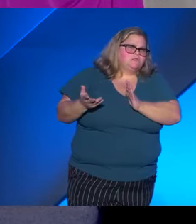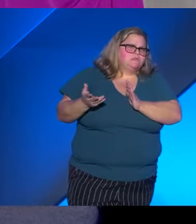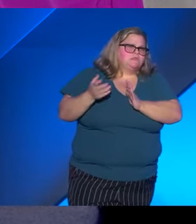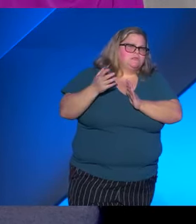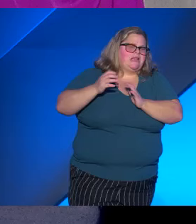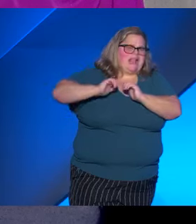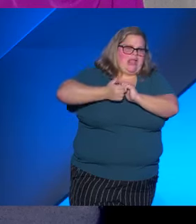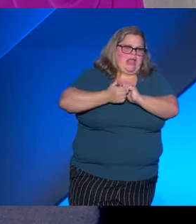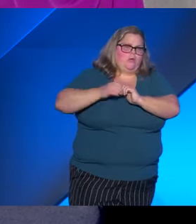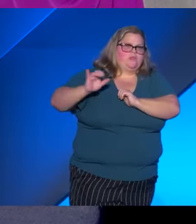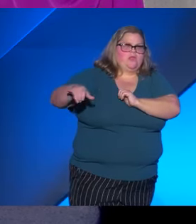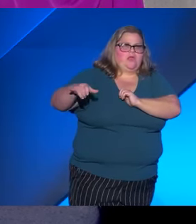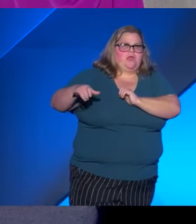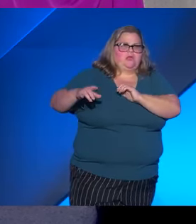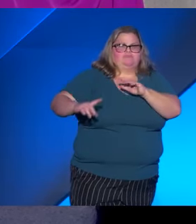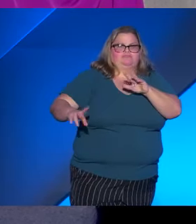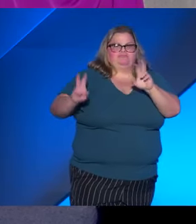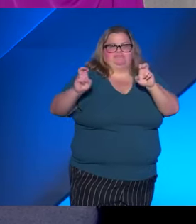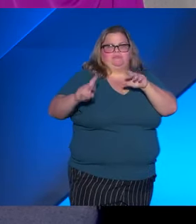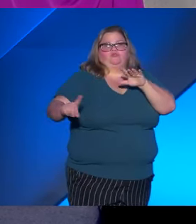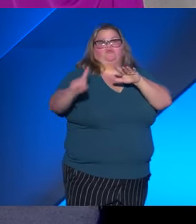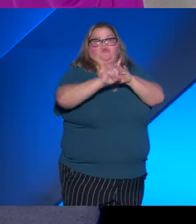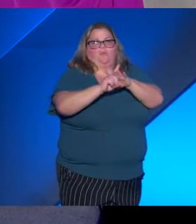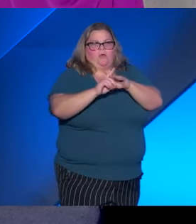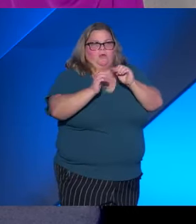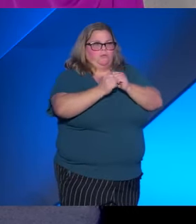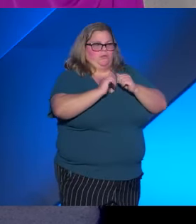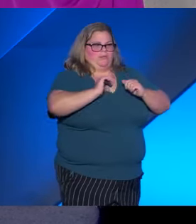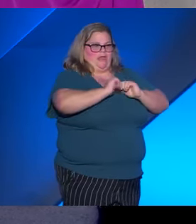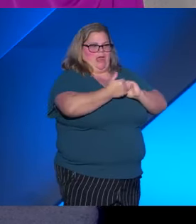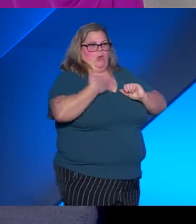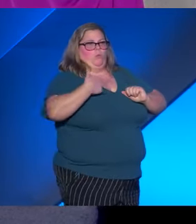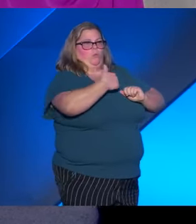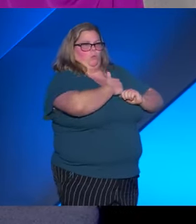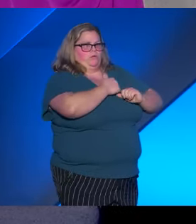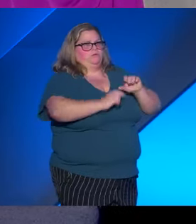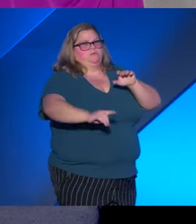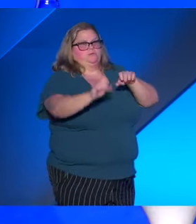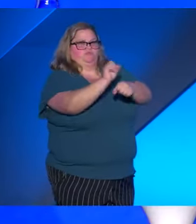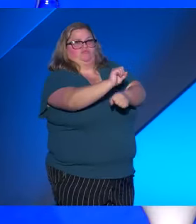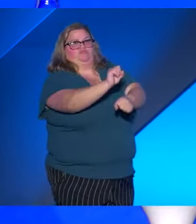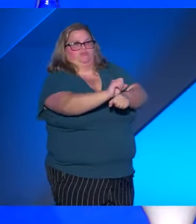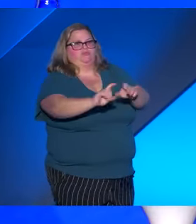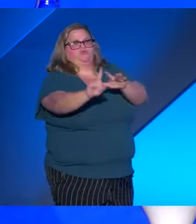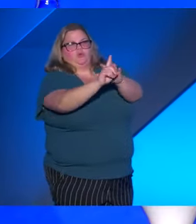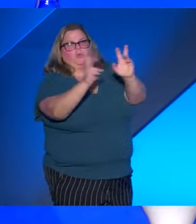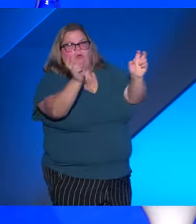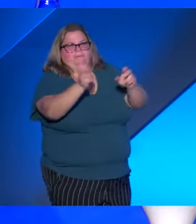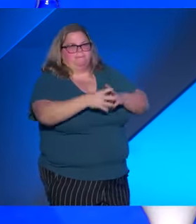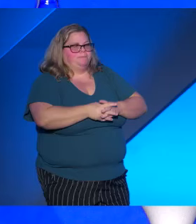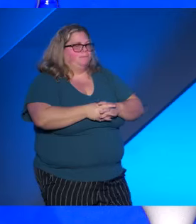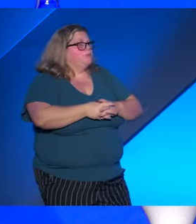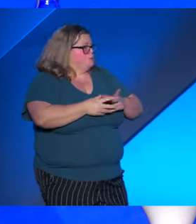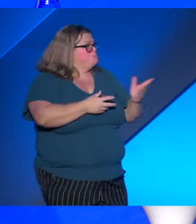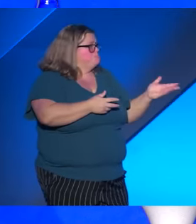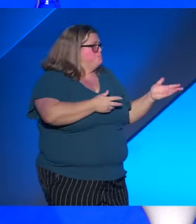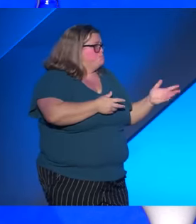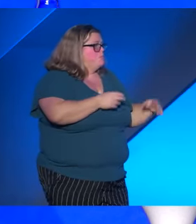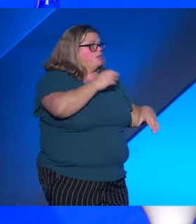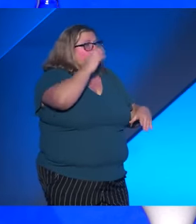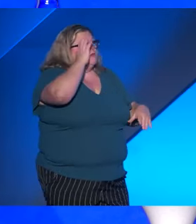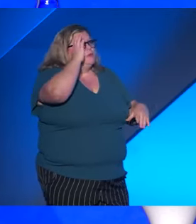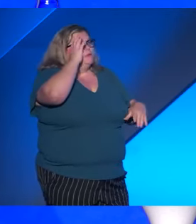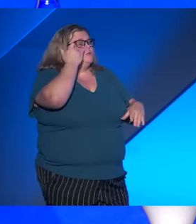how can it show up in how we show up? Yeah. Well, if we find